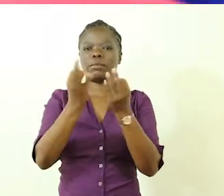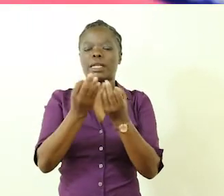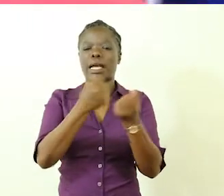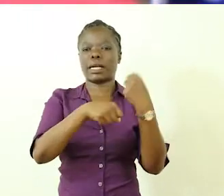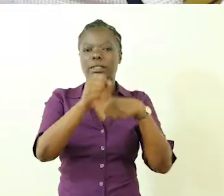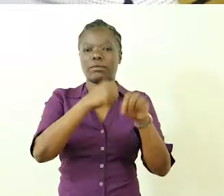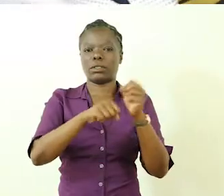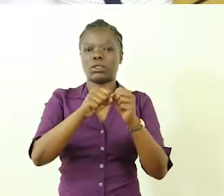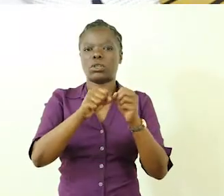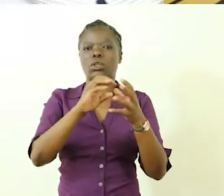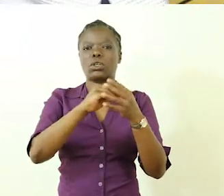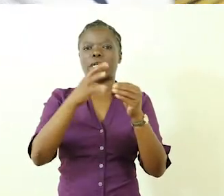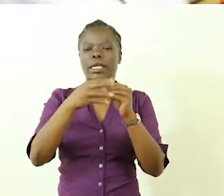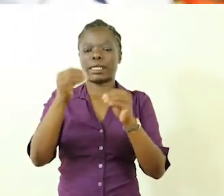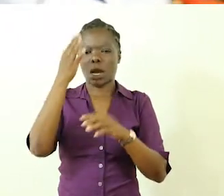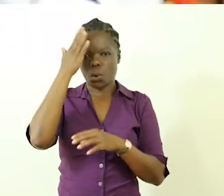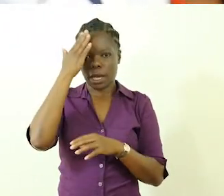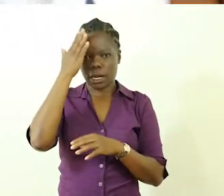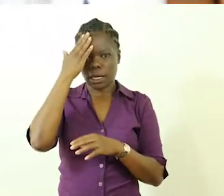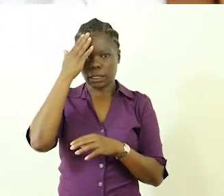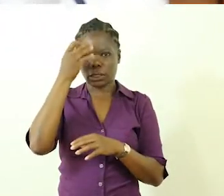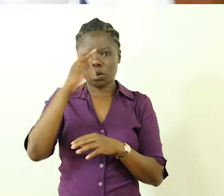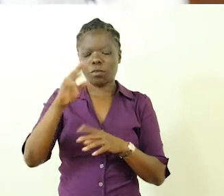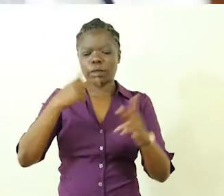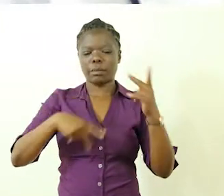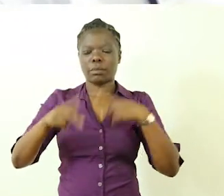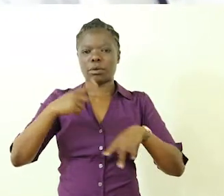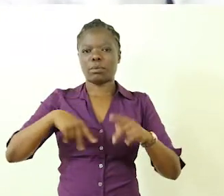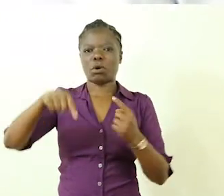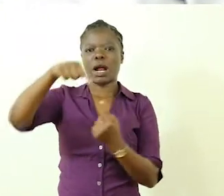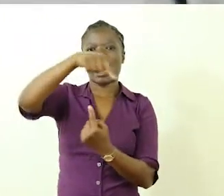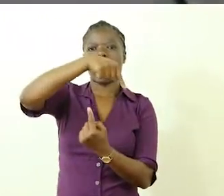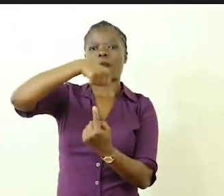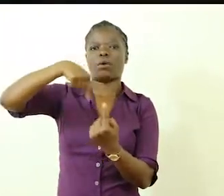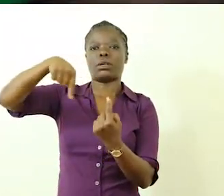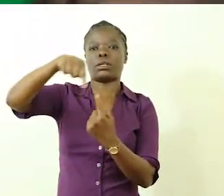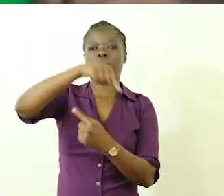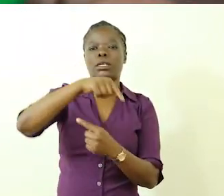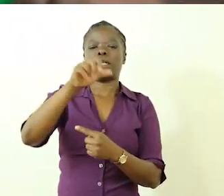family activities to create awareness of the people around.